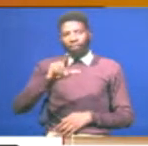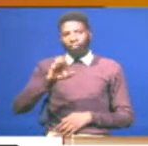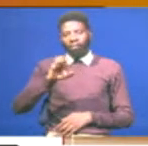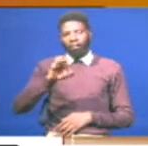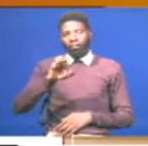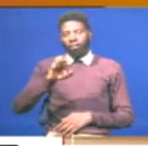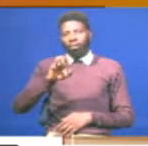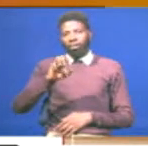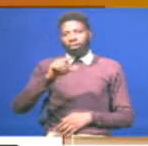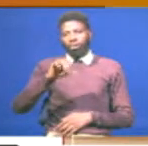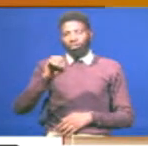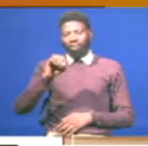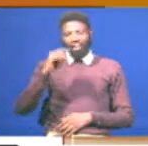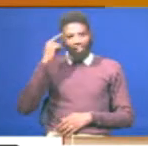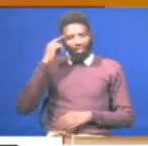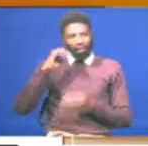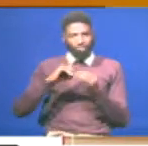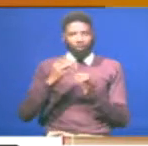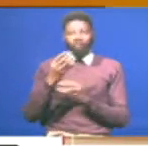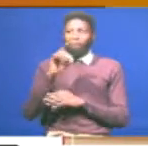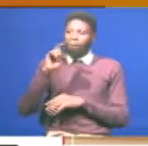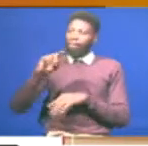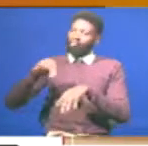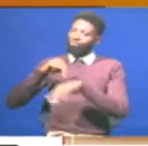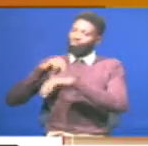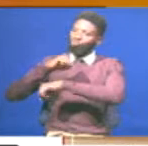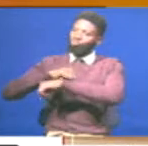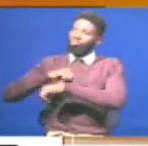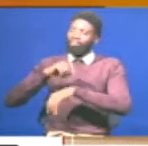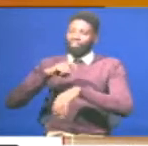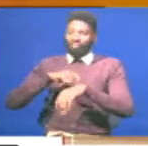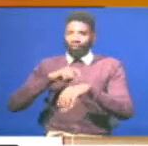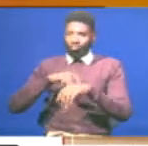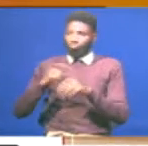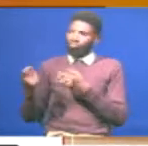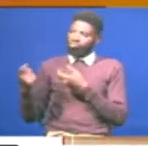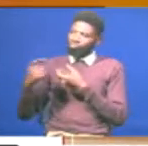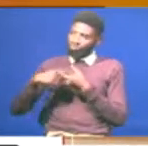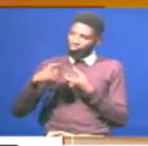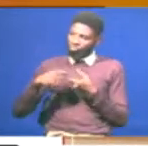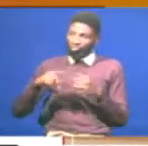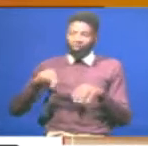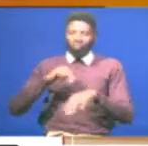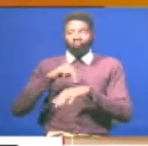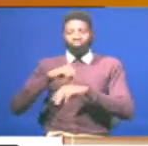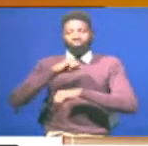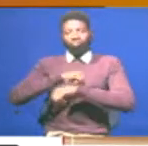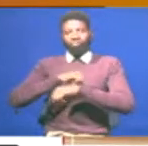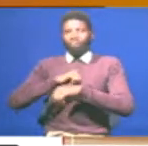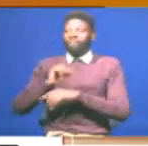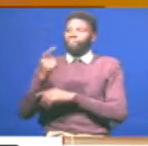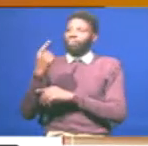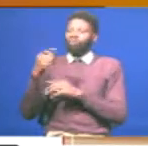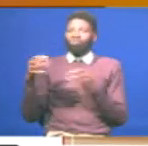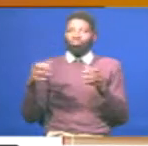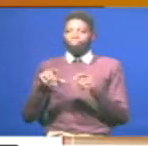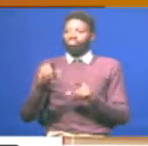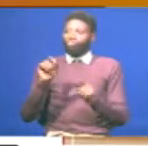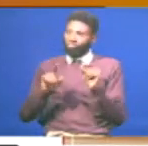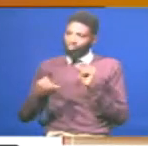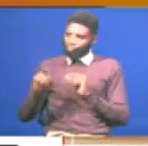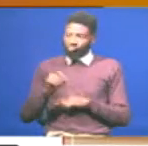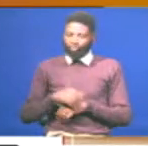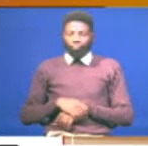had to take one national school. Mm-hmm. Obviously, when it came to intake, the national schools were taking people first. And that tells me also